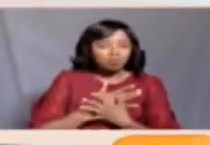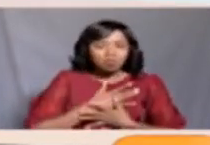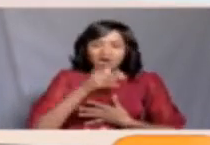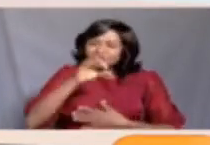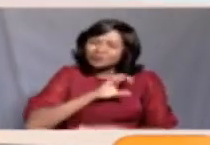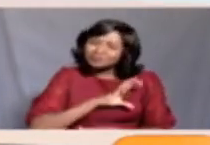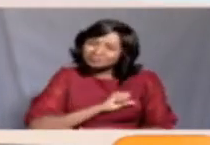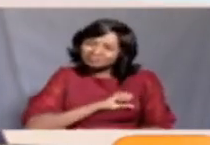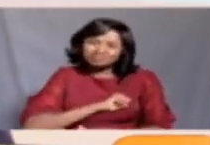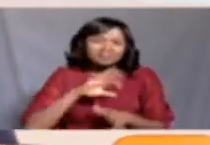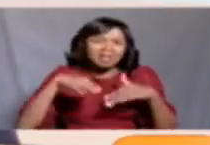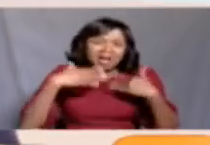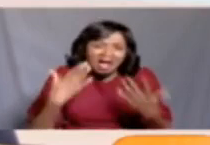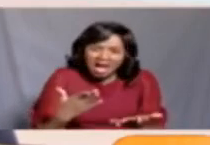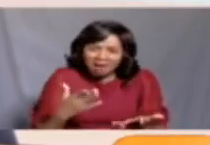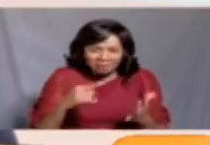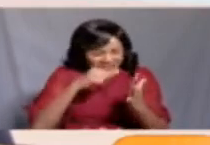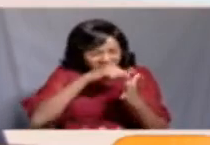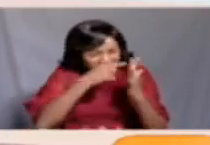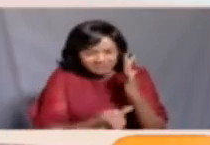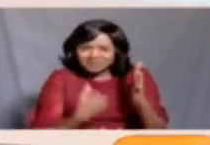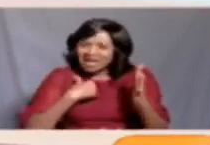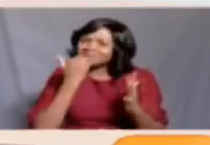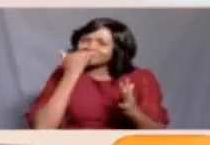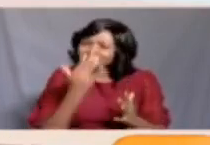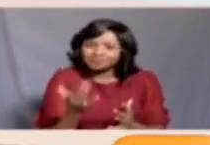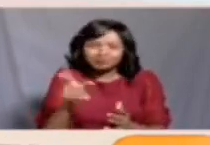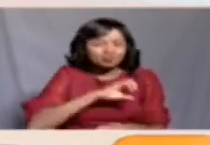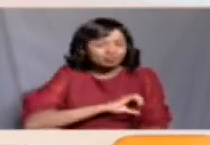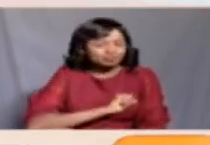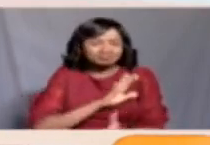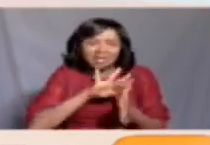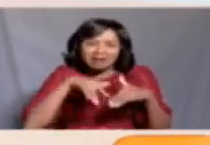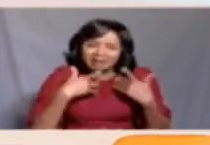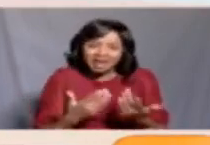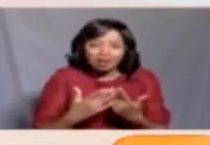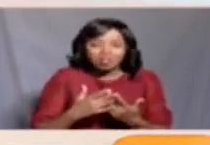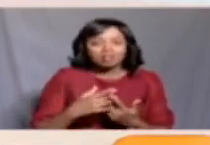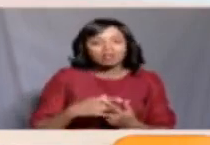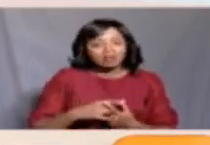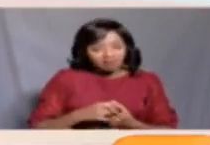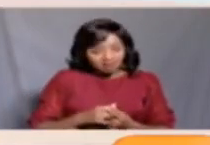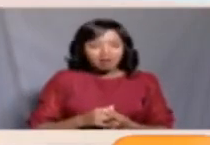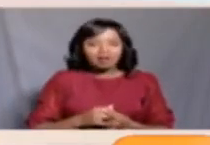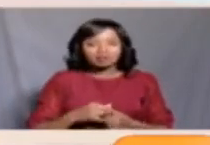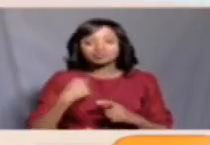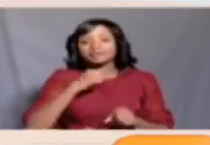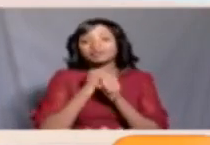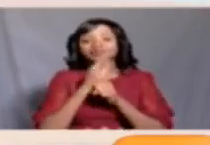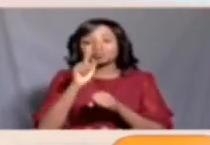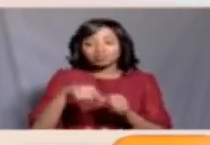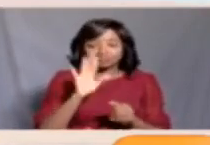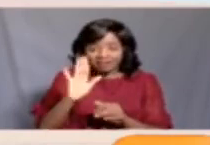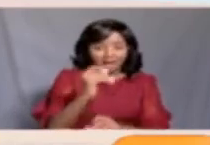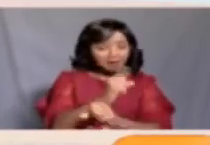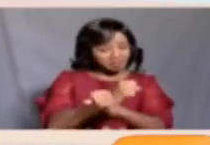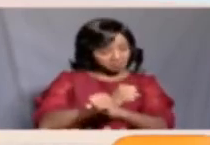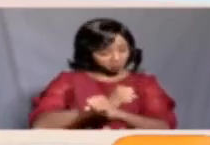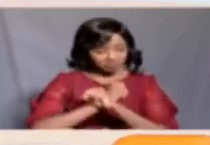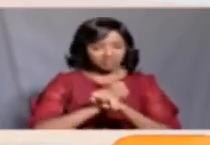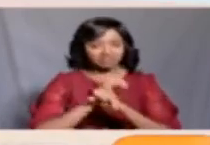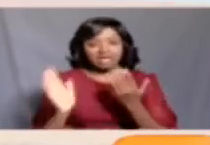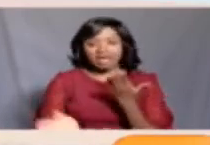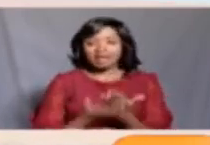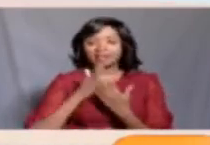able to work without all these things in place? So what I do, I take a protectionist approach where I protect the work that they're doing and try to build